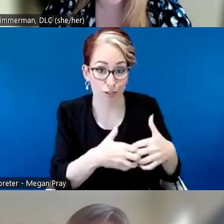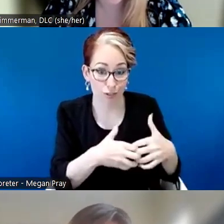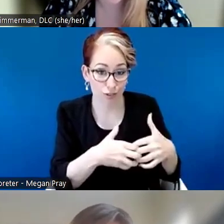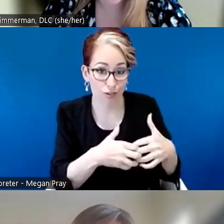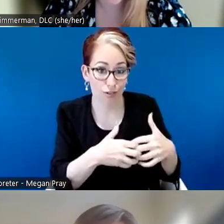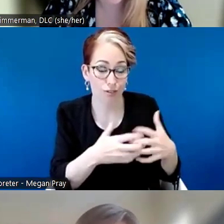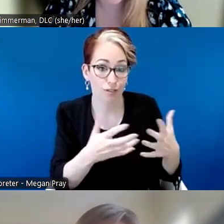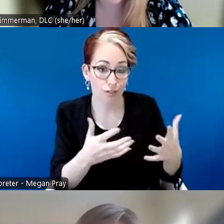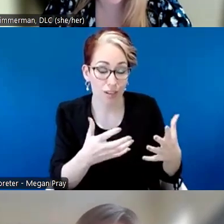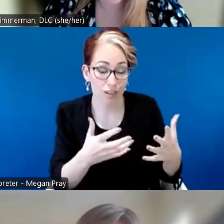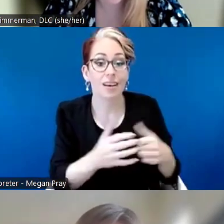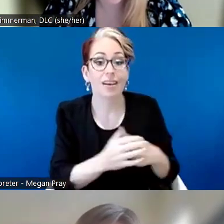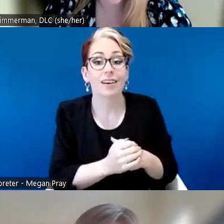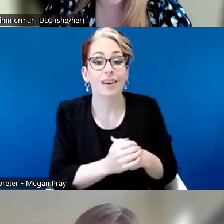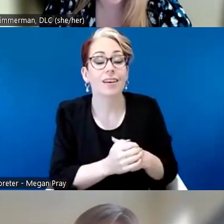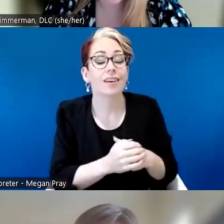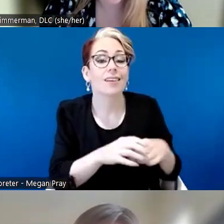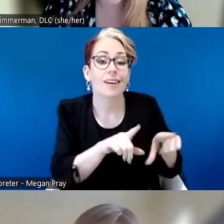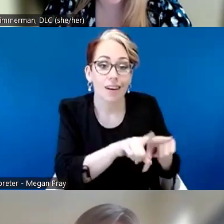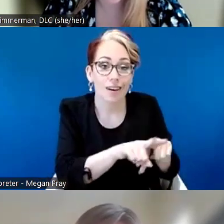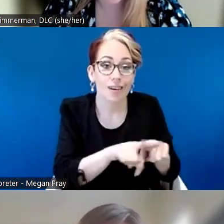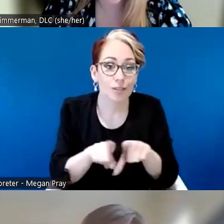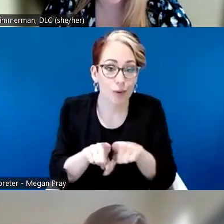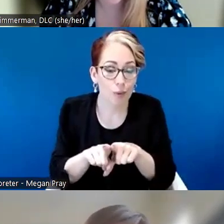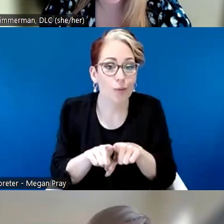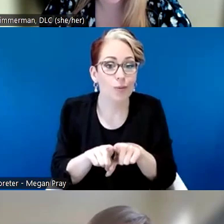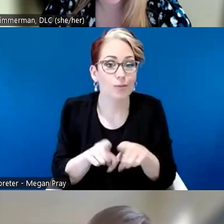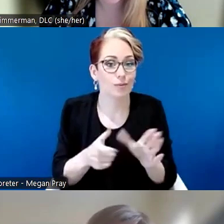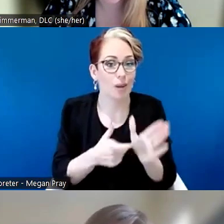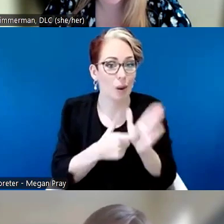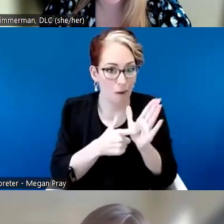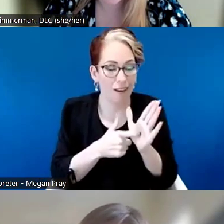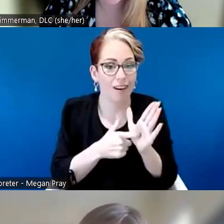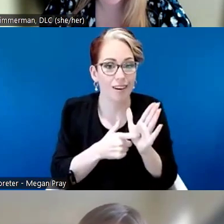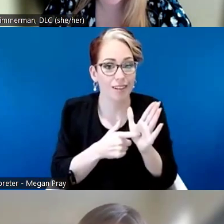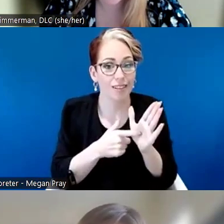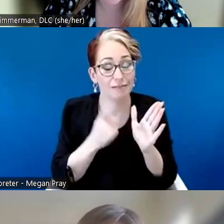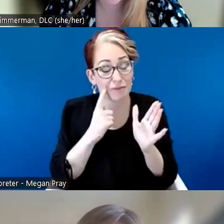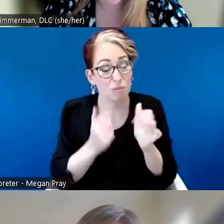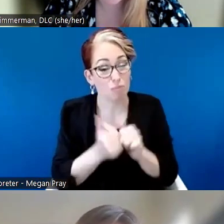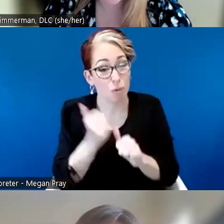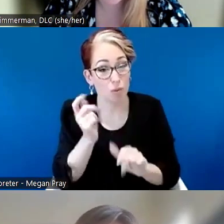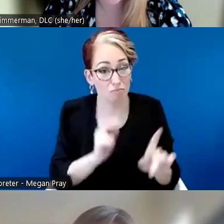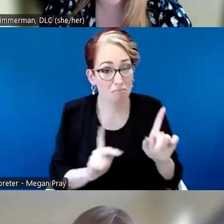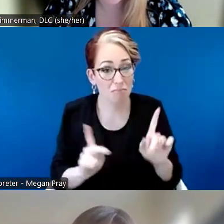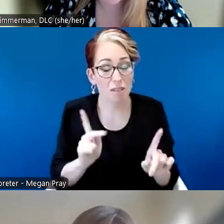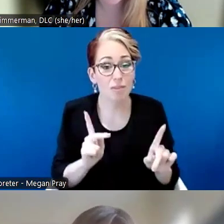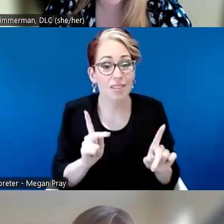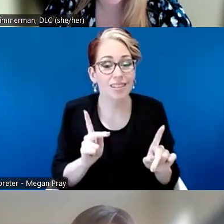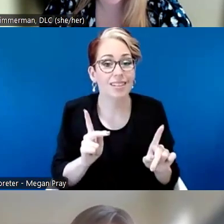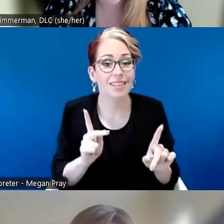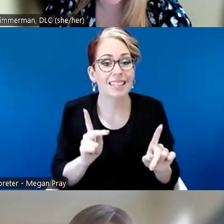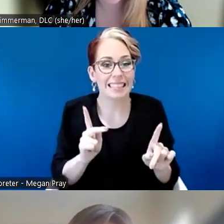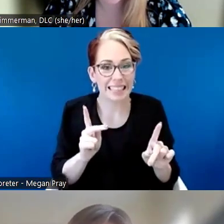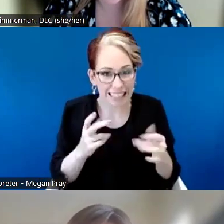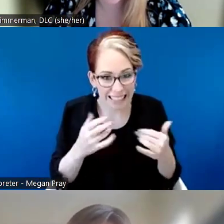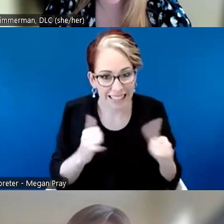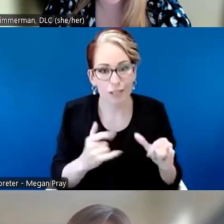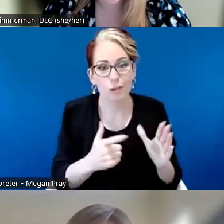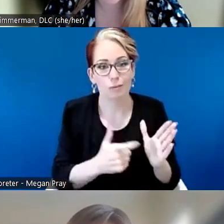home. And it also required, for the vast majority of people, them to still get